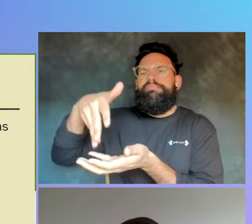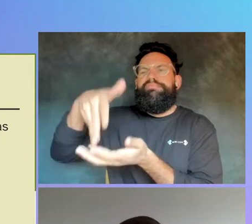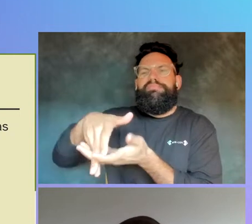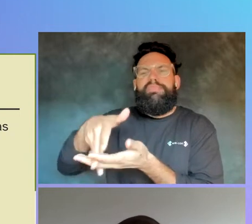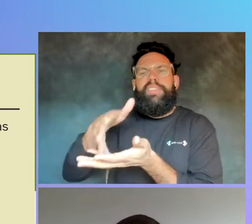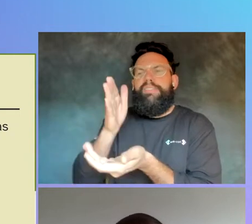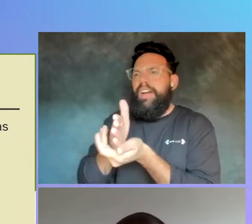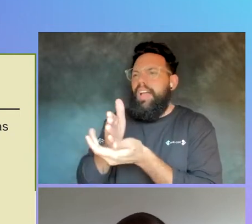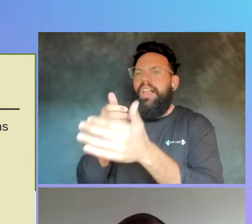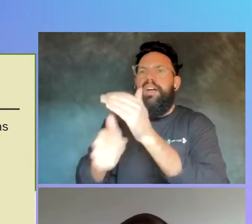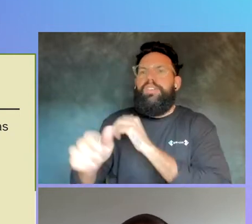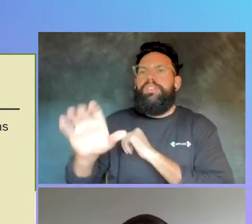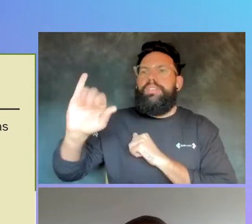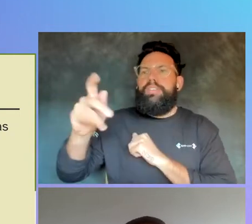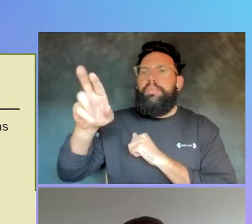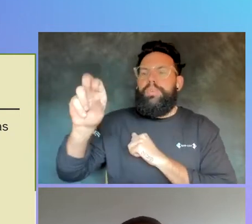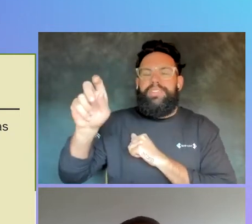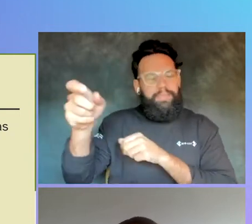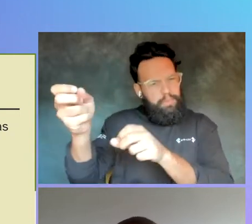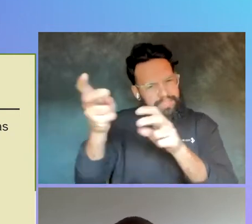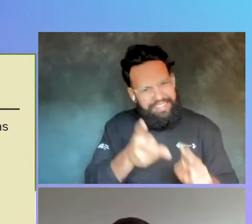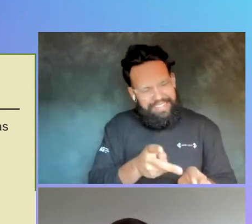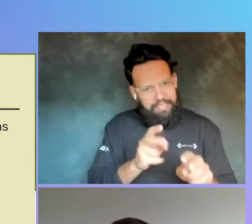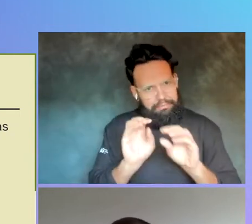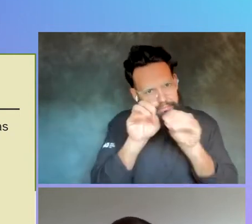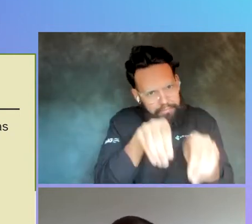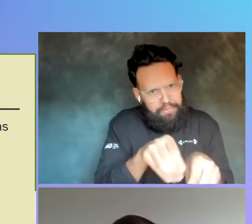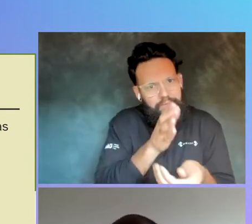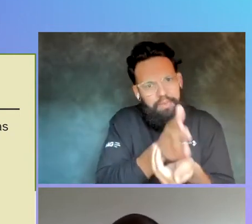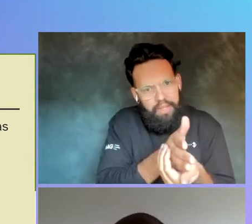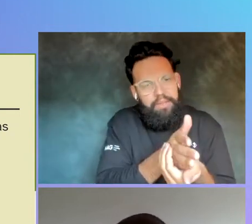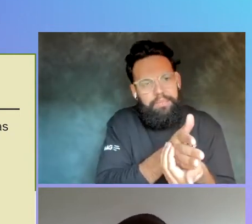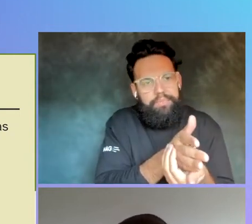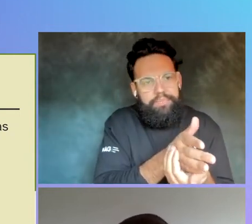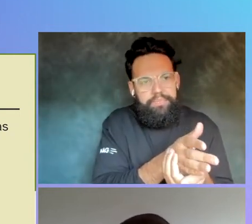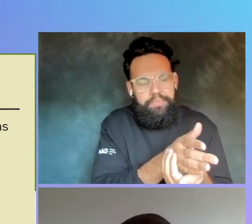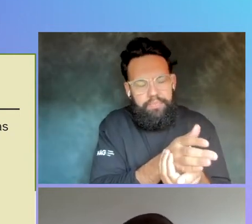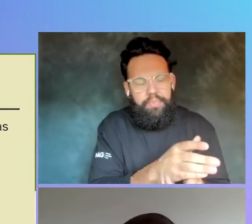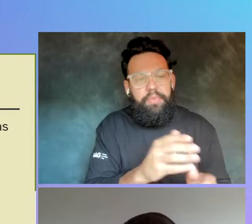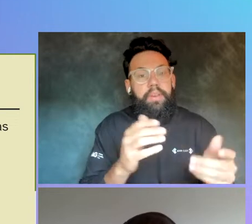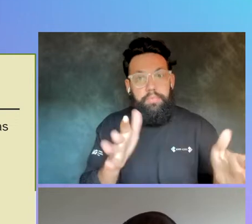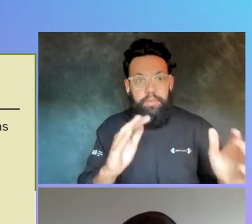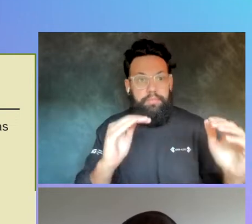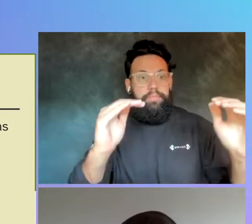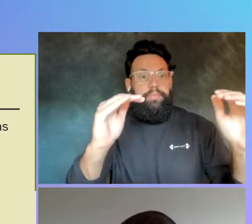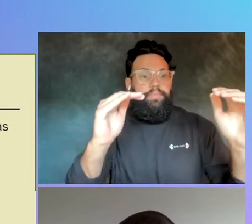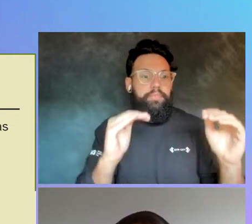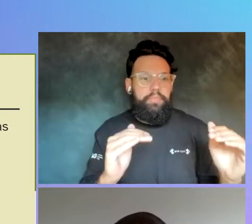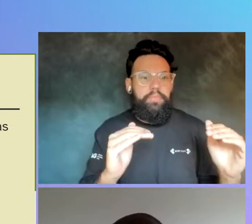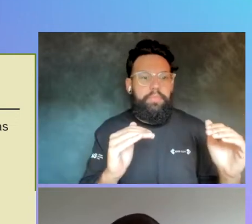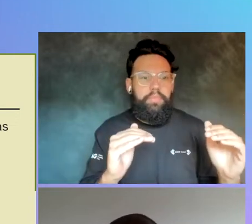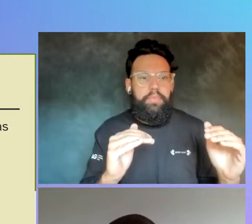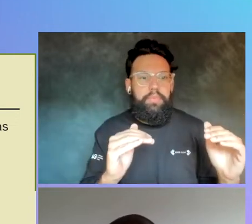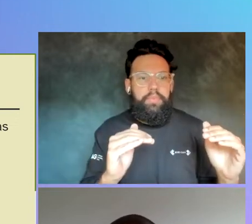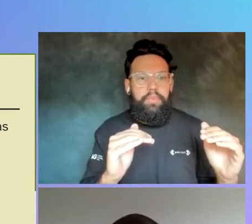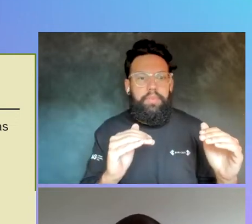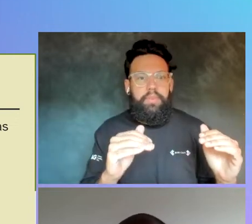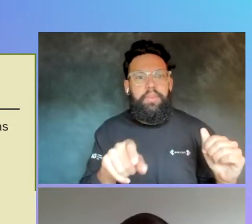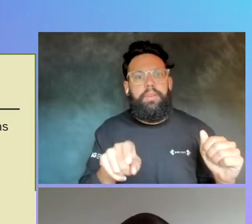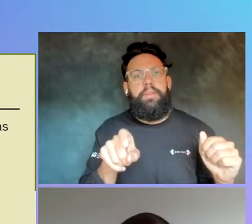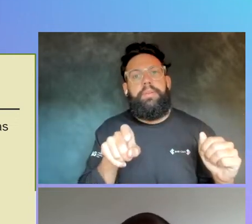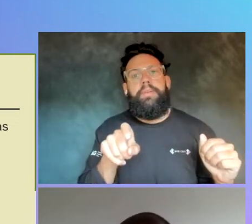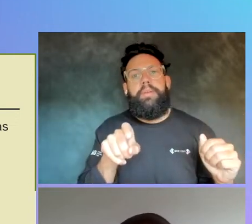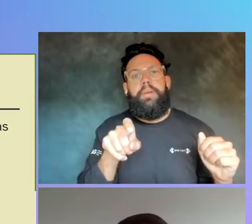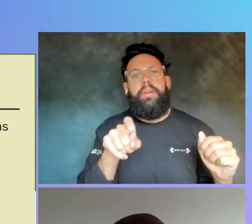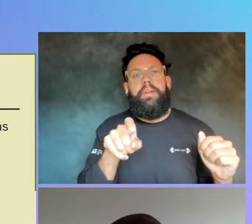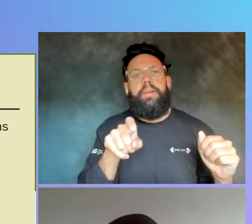Another step needed for the execution is having the X capabilities